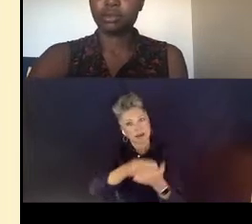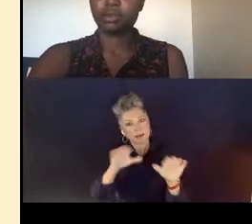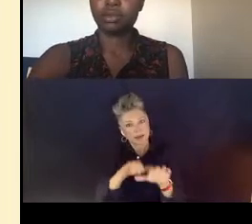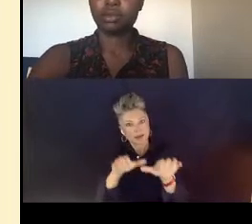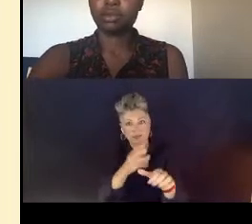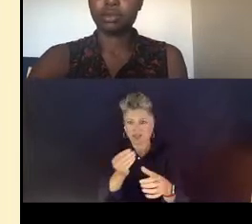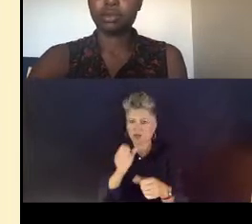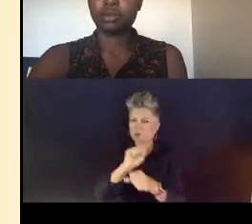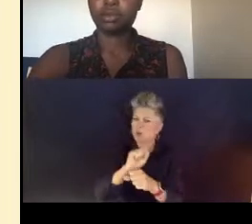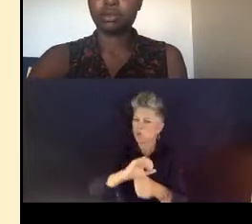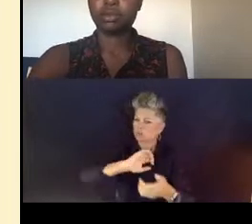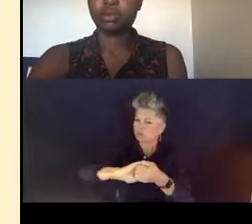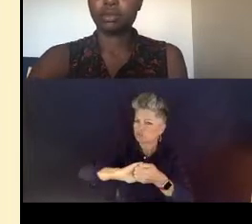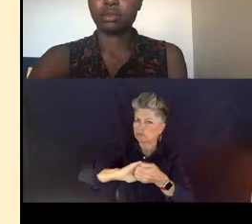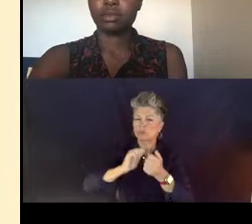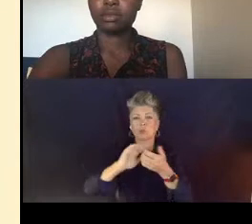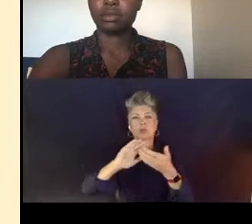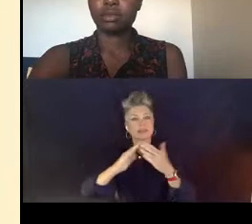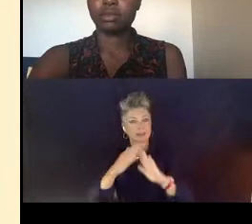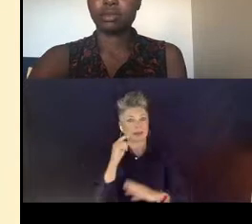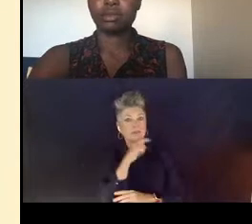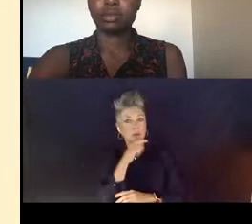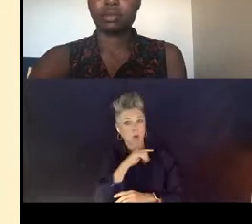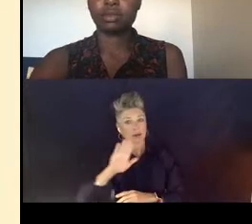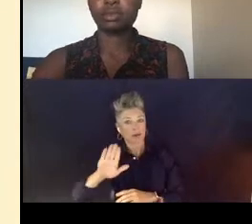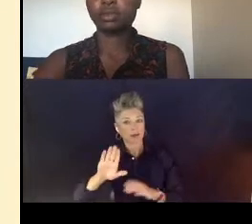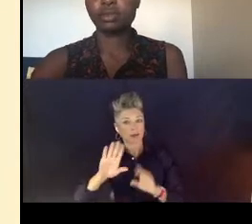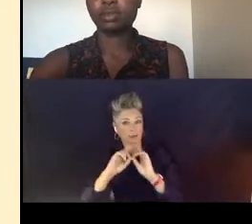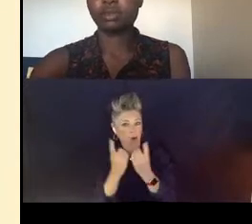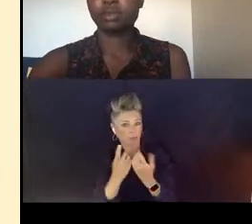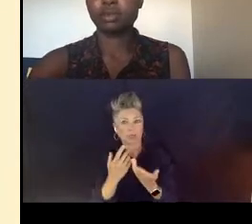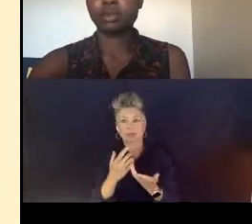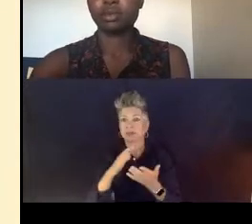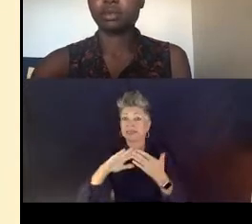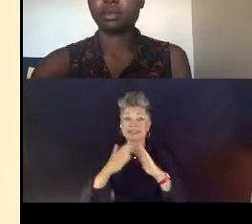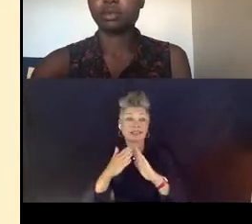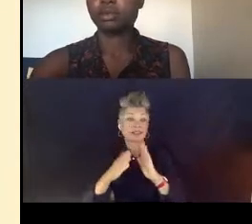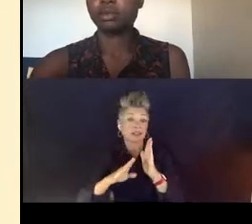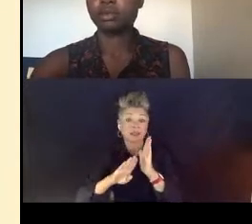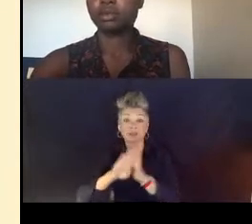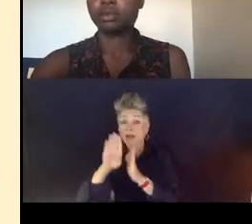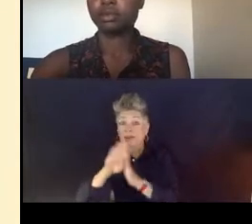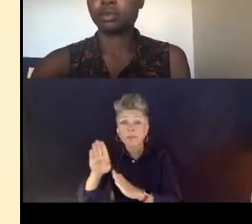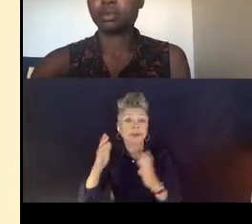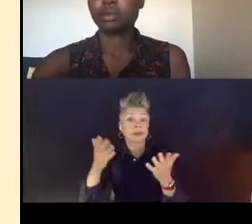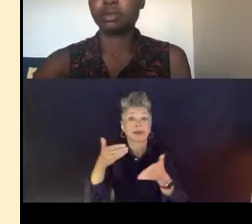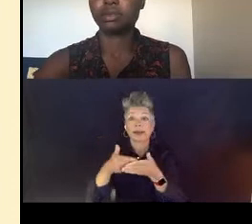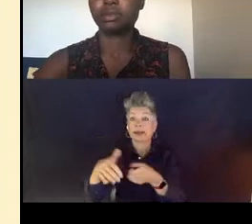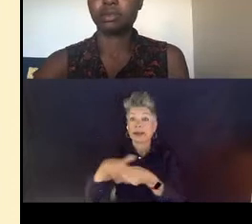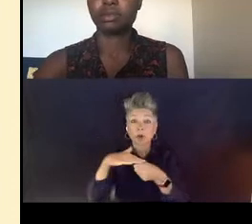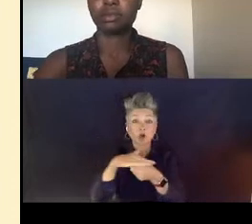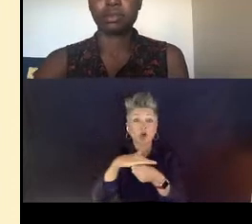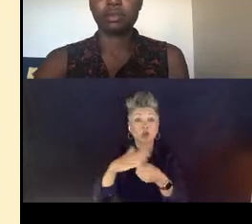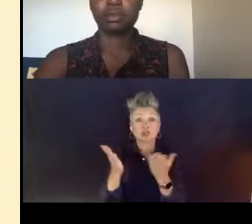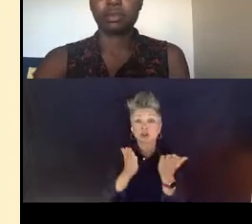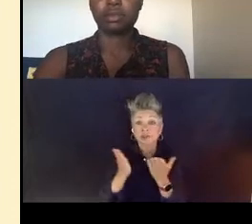very closely with the City of Milwaukee's departments, from the Department of City Development, Neighborhood